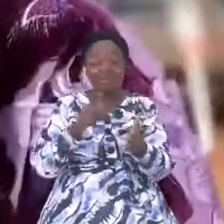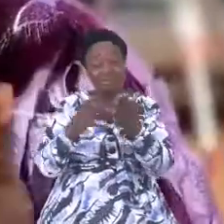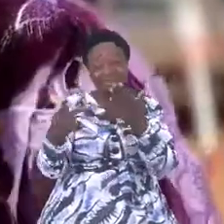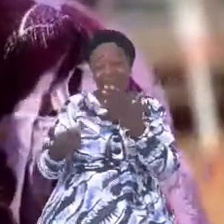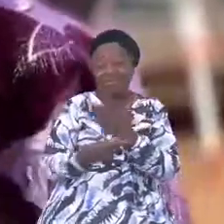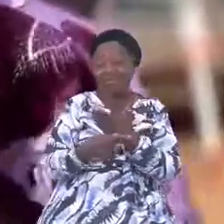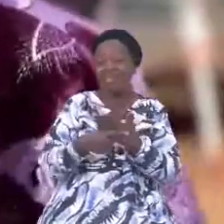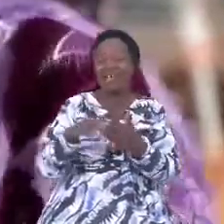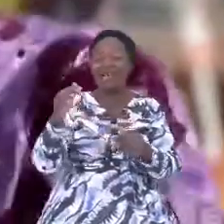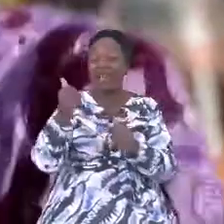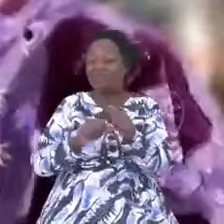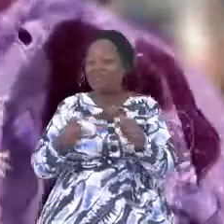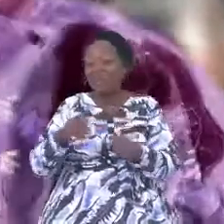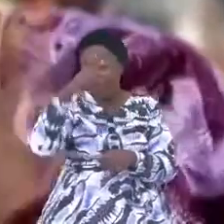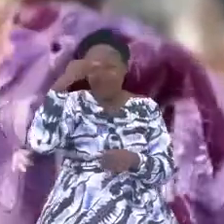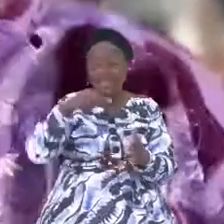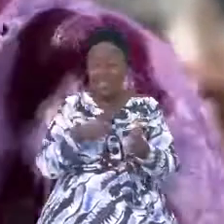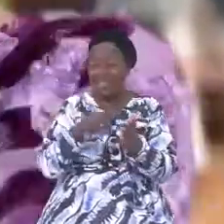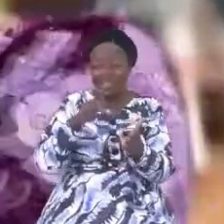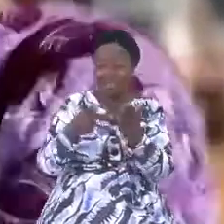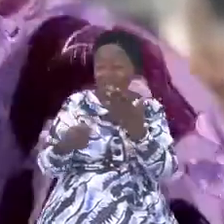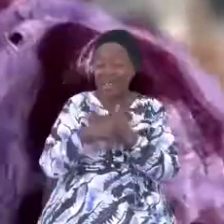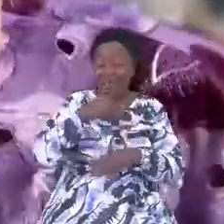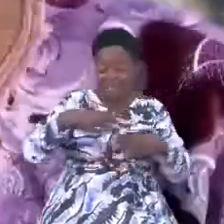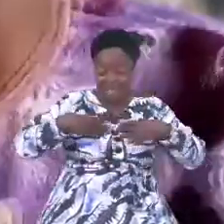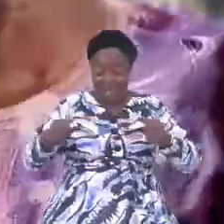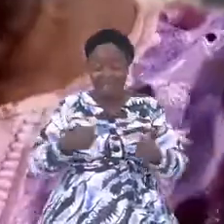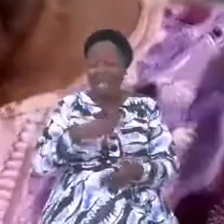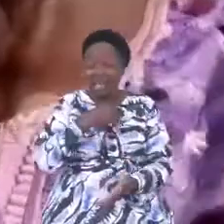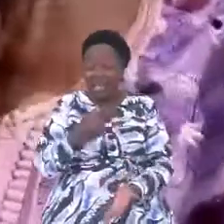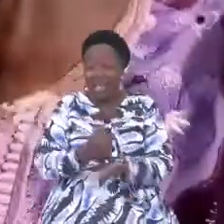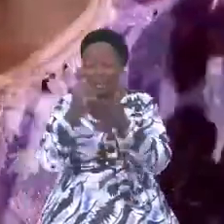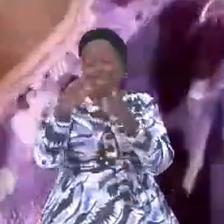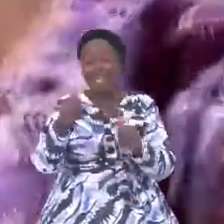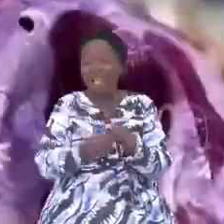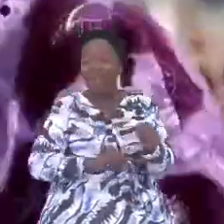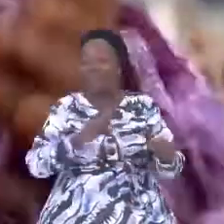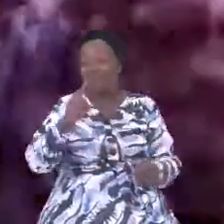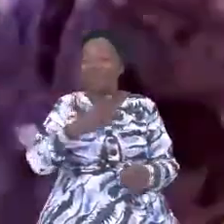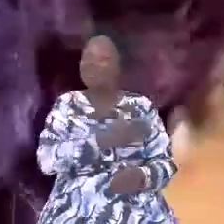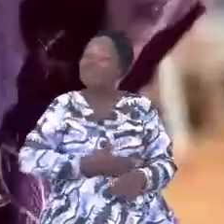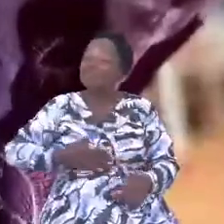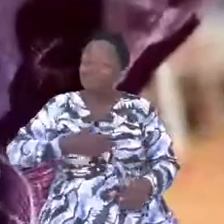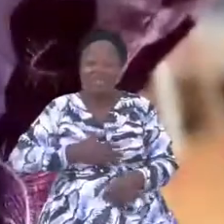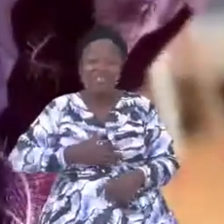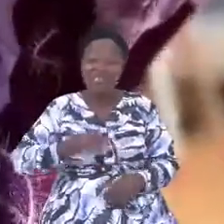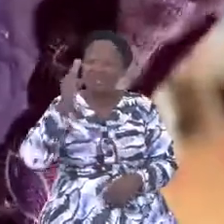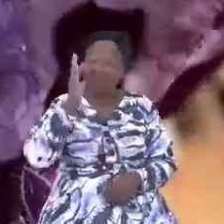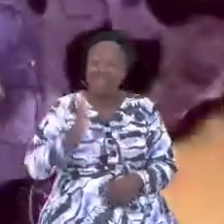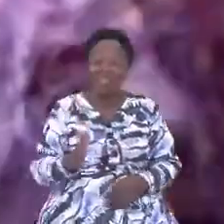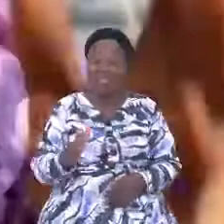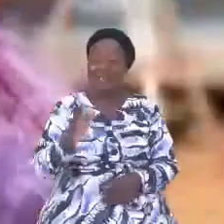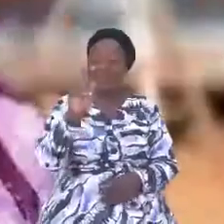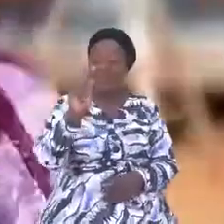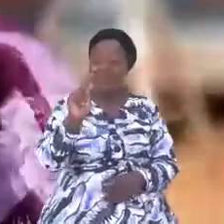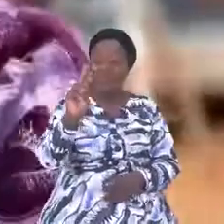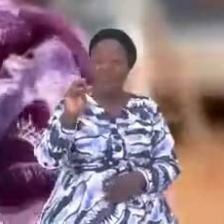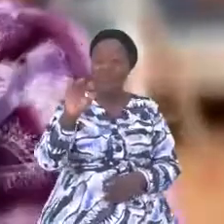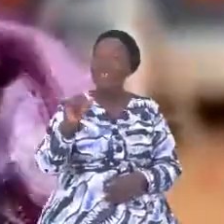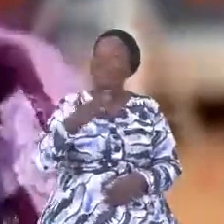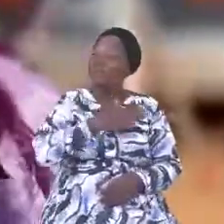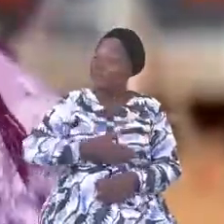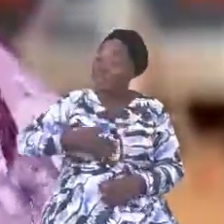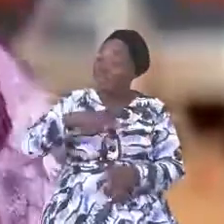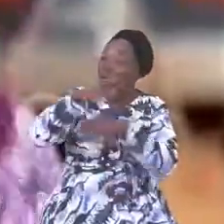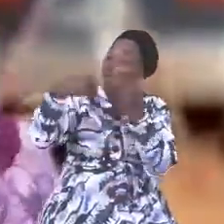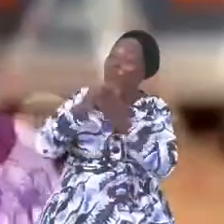they hear the crusade. That's why I repent. I'm a native, I upon everything. Please, Pastor, make it everybody, they hear the crusade, they make